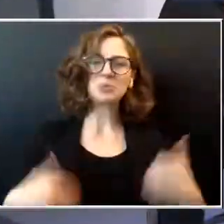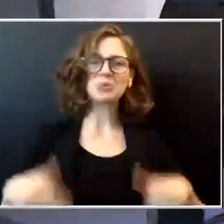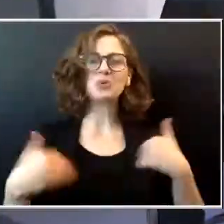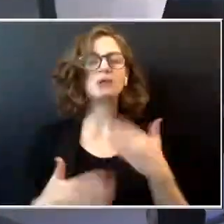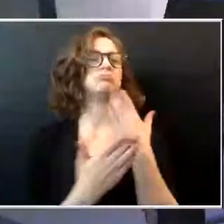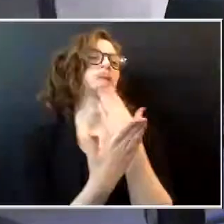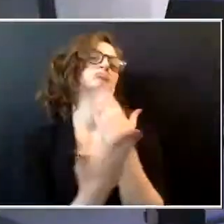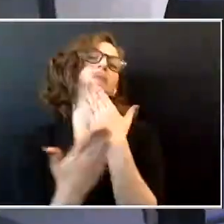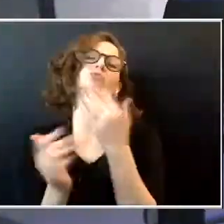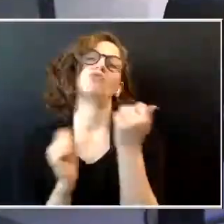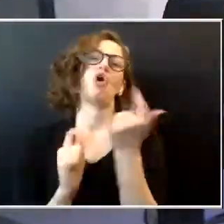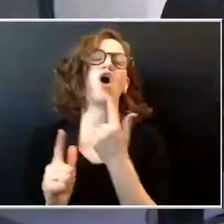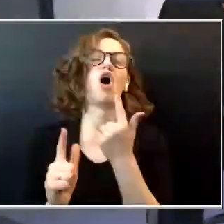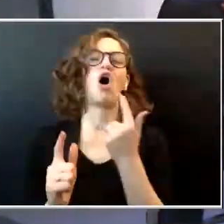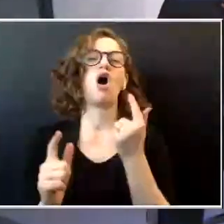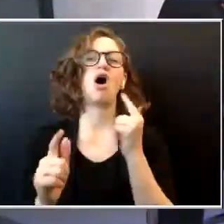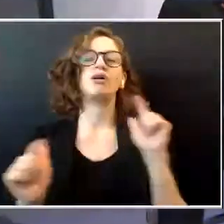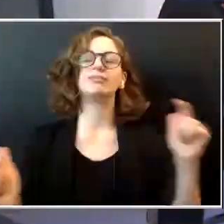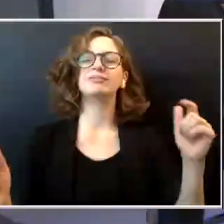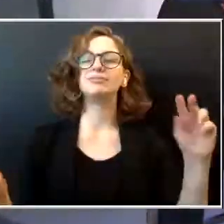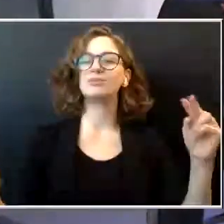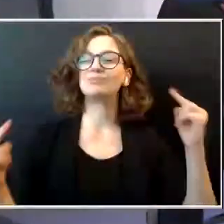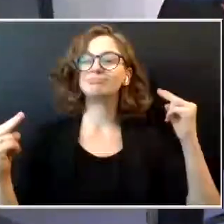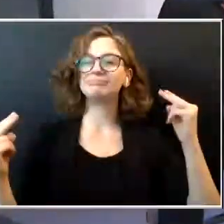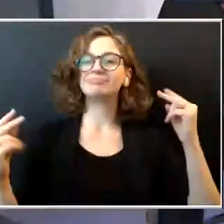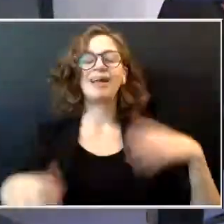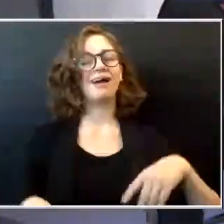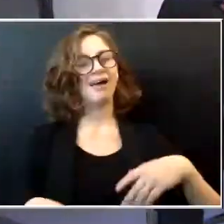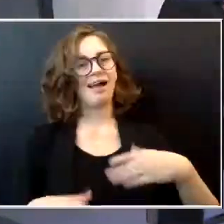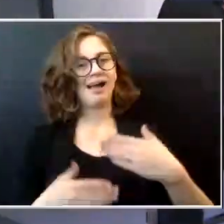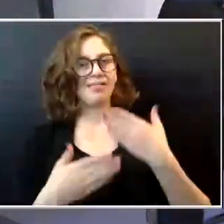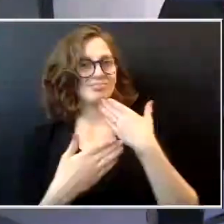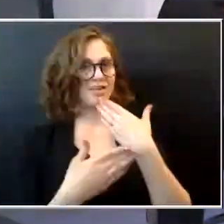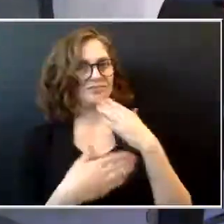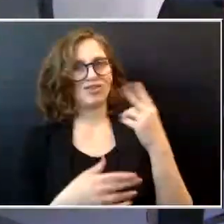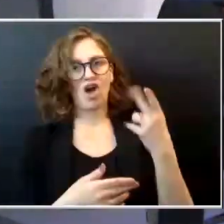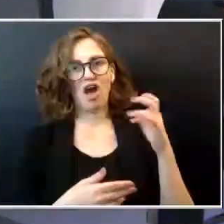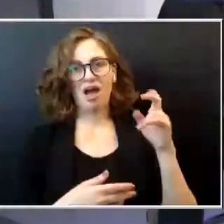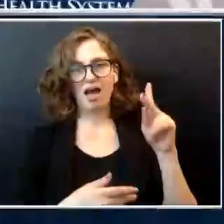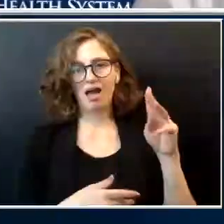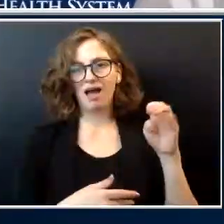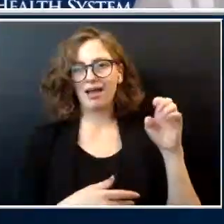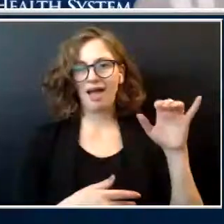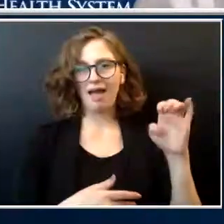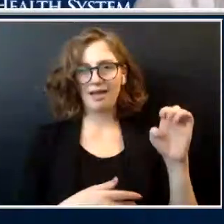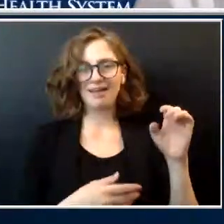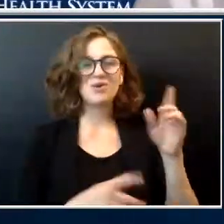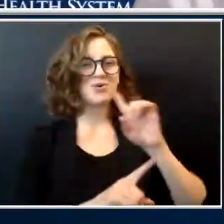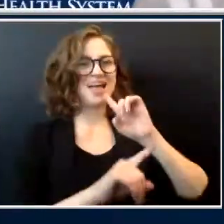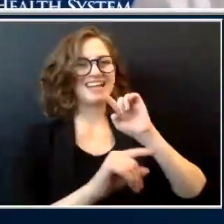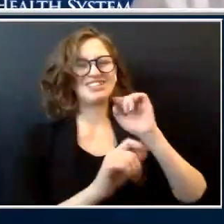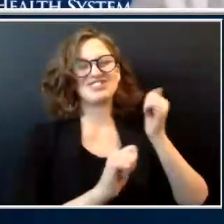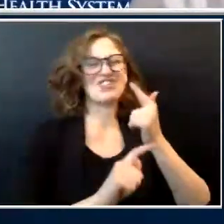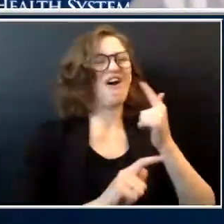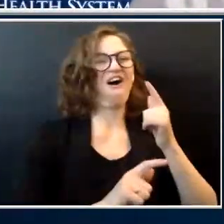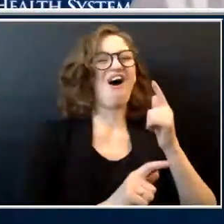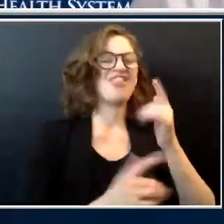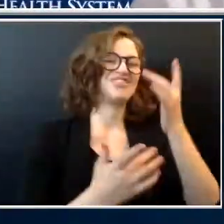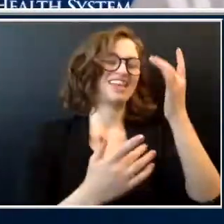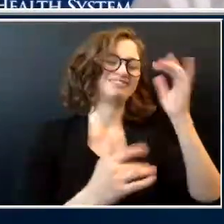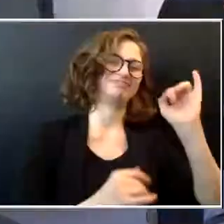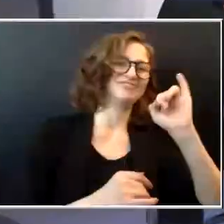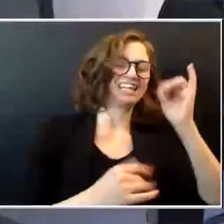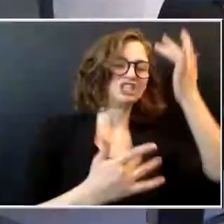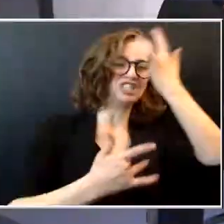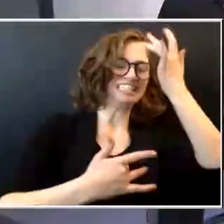guests and grateful to Hawkeye for being here, who bails me out on infectious disease questions all the time. So would love to hear some final thoughts from you guys